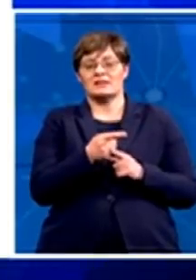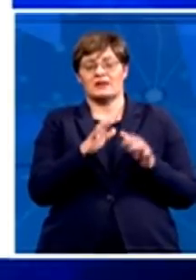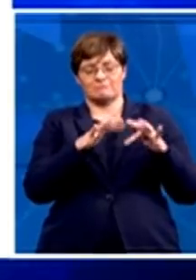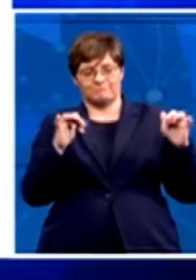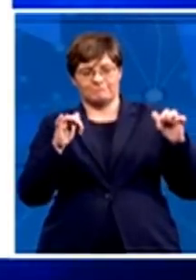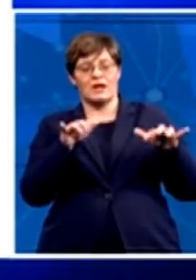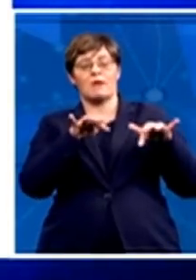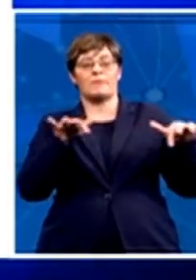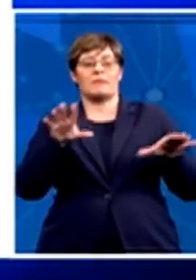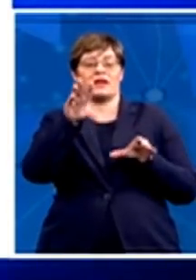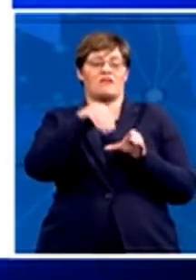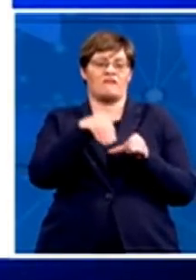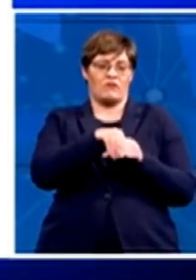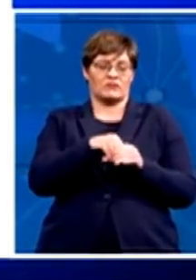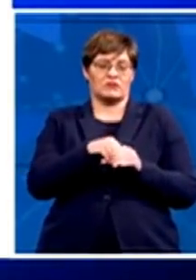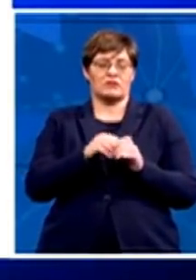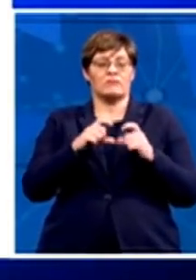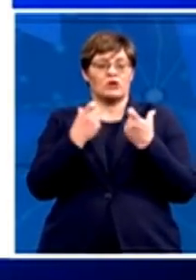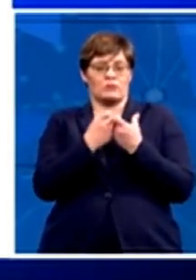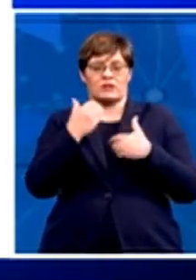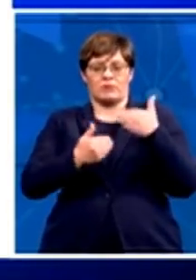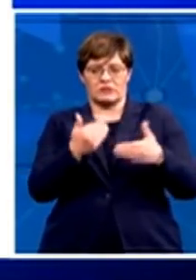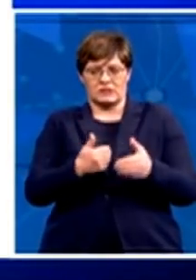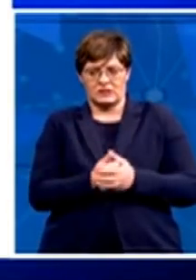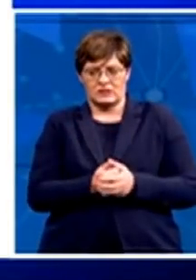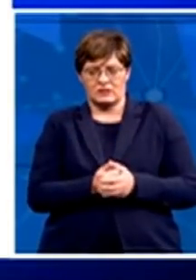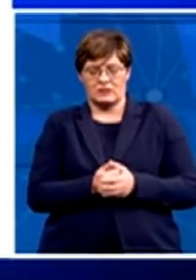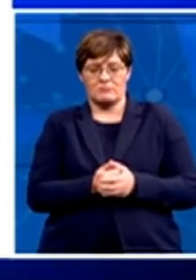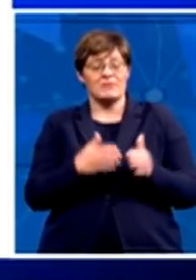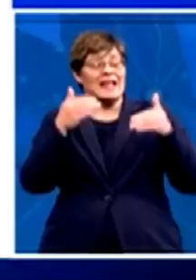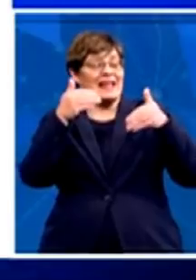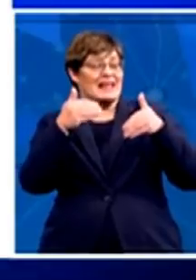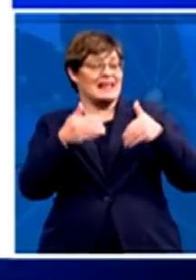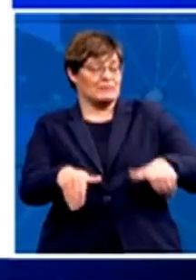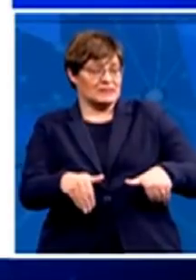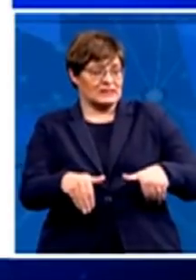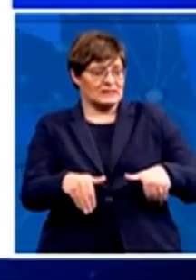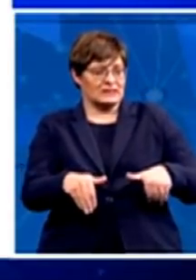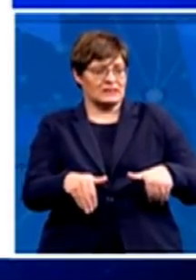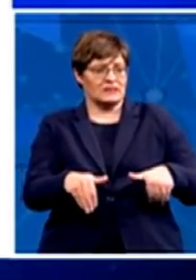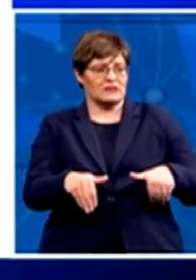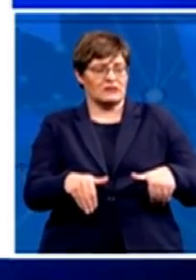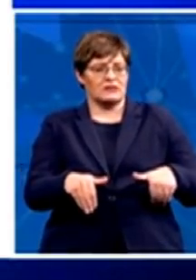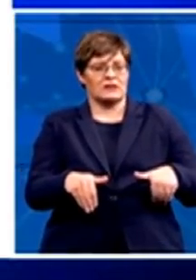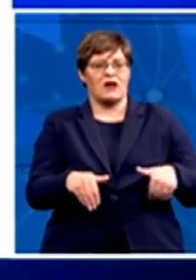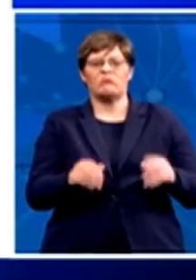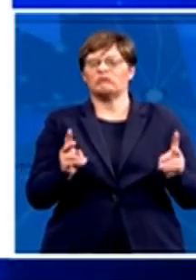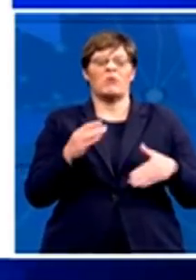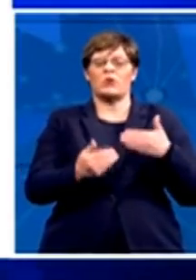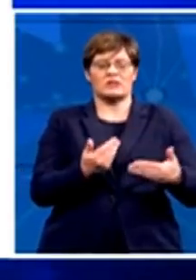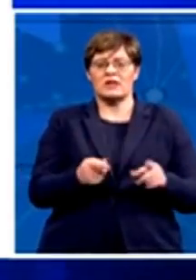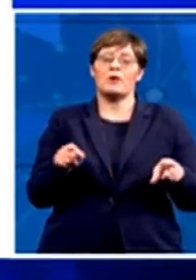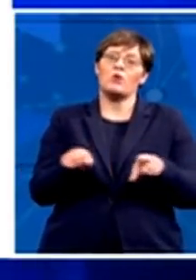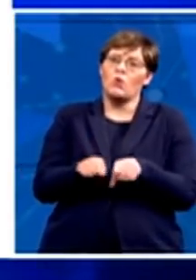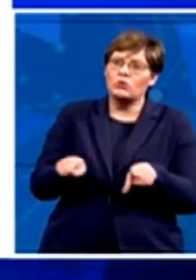processes, and that wouldn't be limited to merely the lawmaking processes, but it speaks to committee